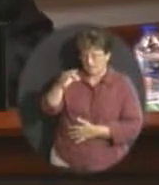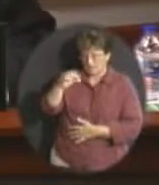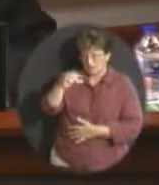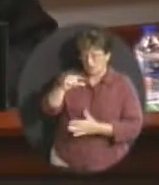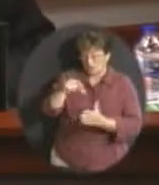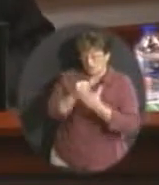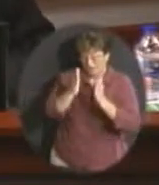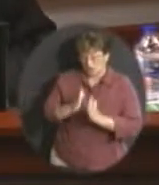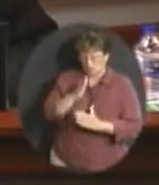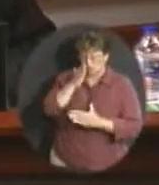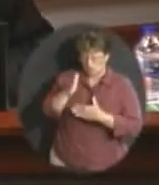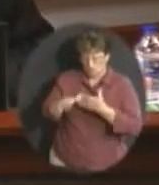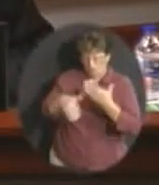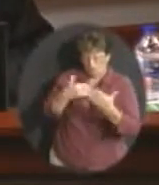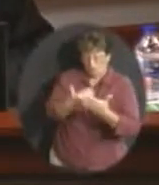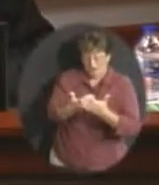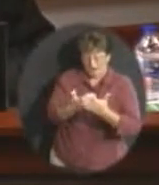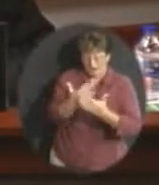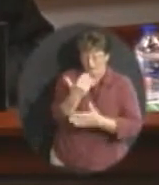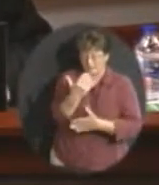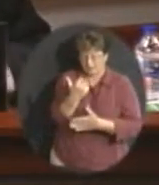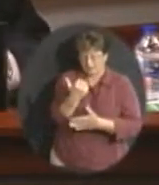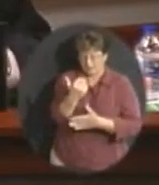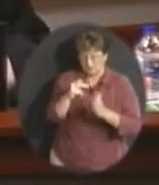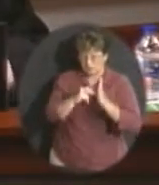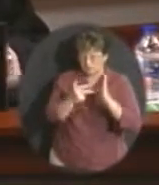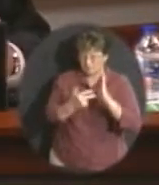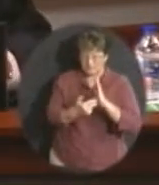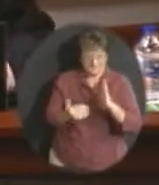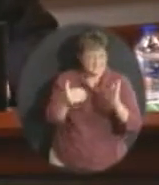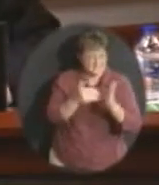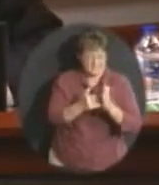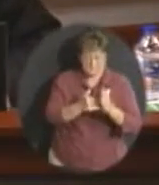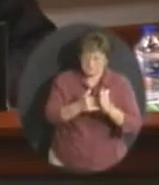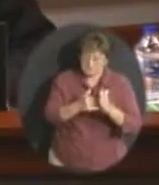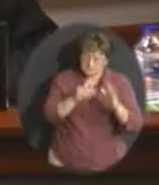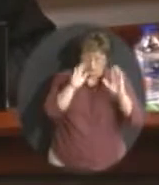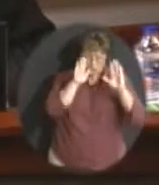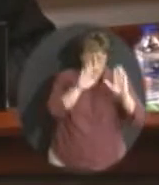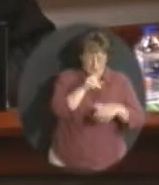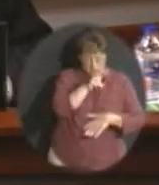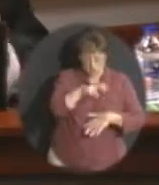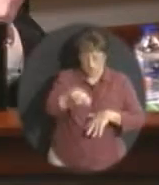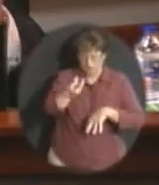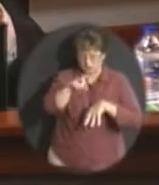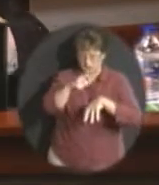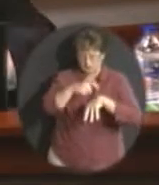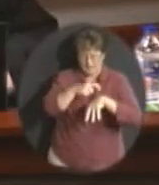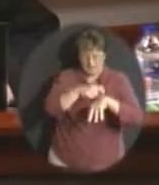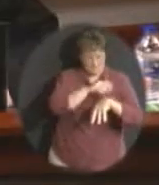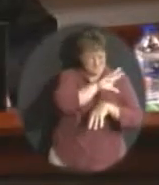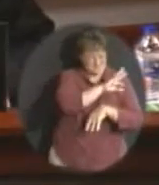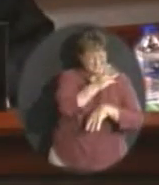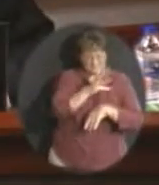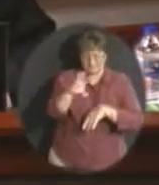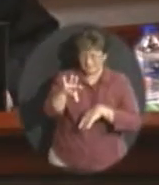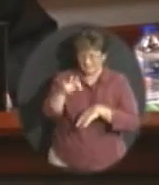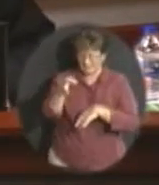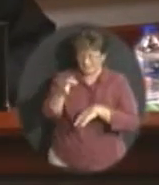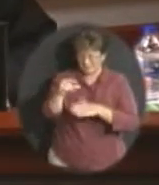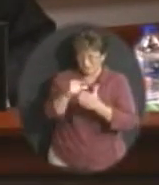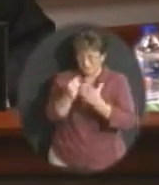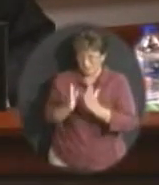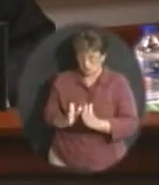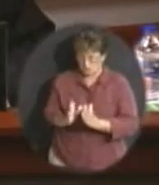in that level at the school. So that, again, it's a great transition time. Some of you had the chance today to spend